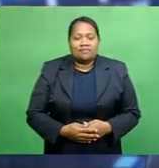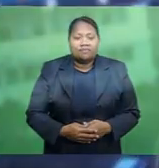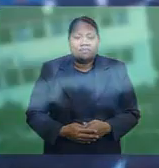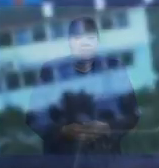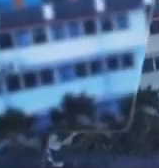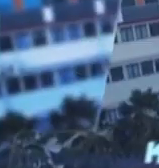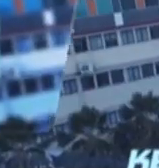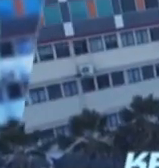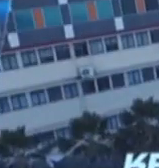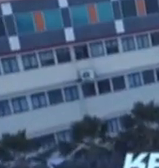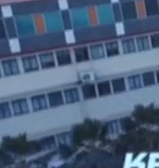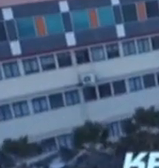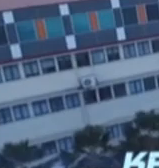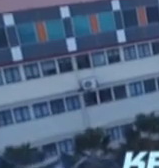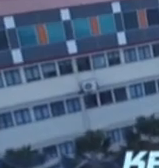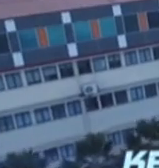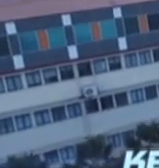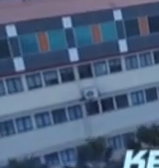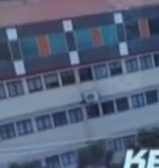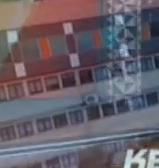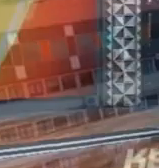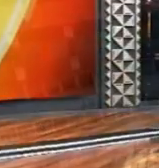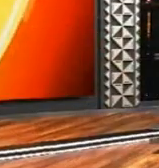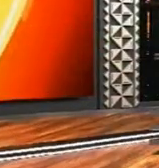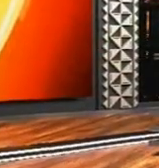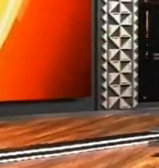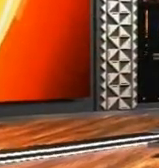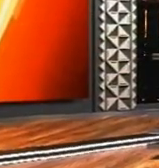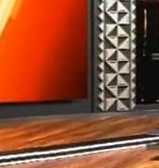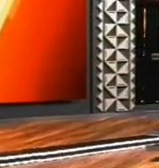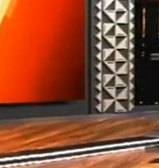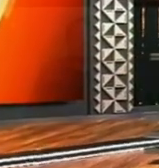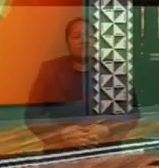From the studios of FBC Suva, Atera Lendua.